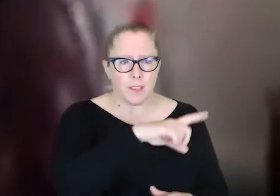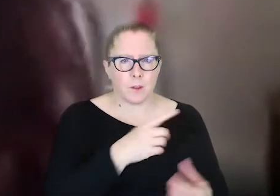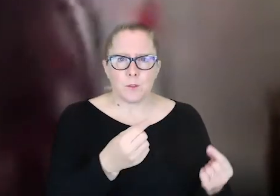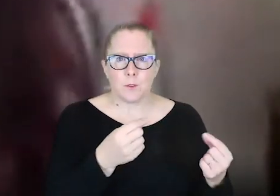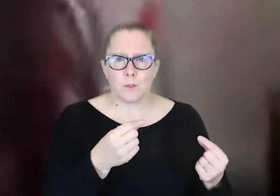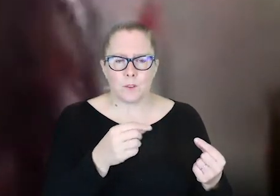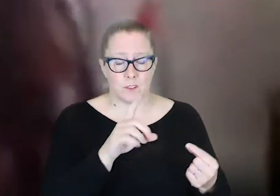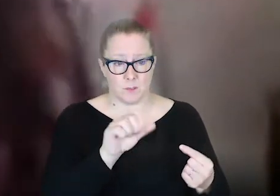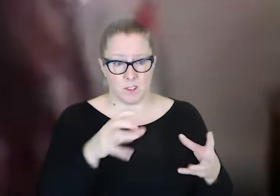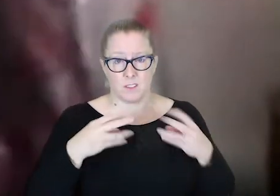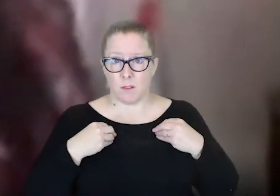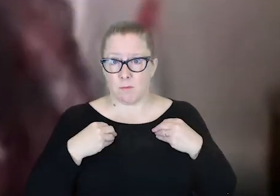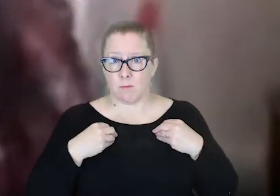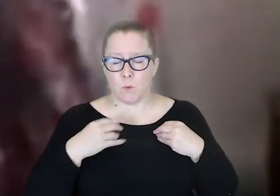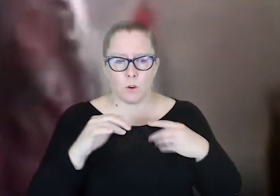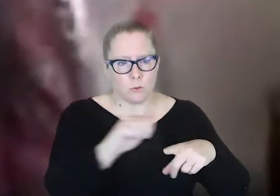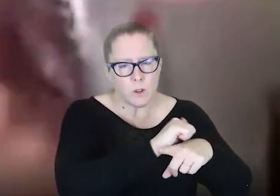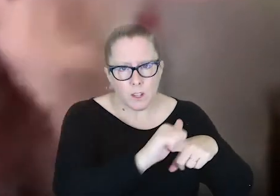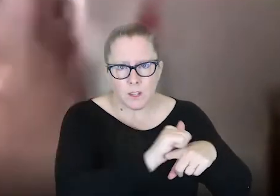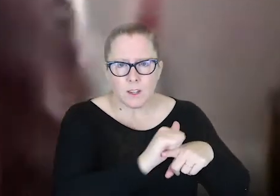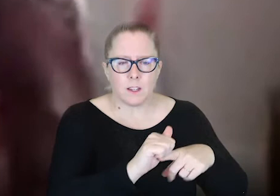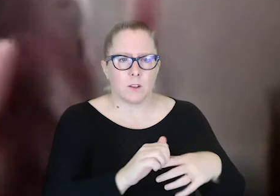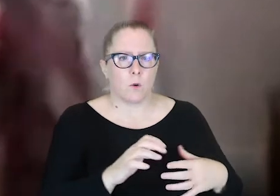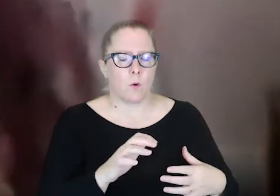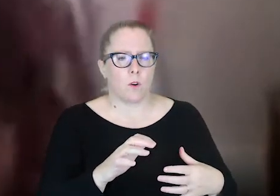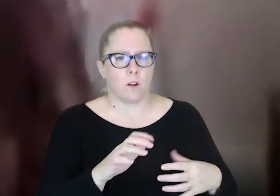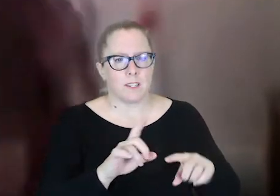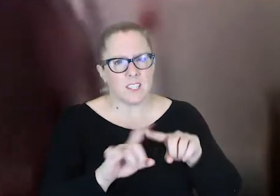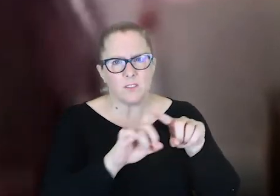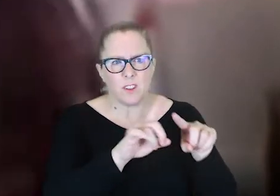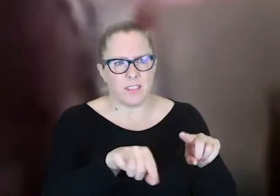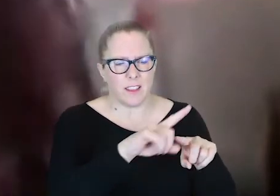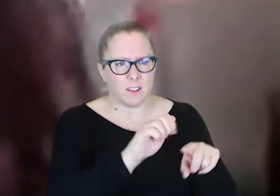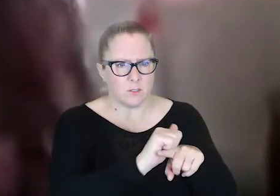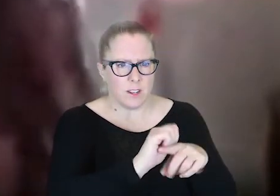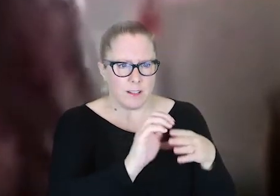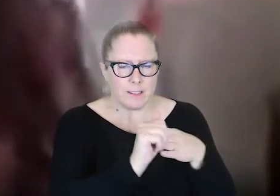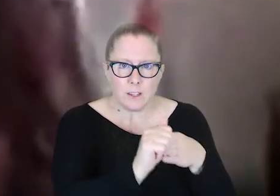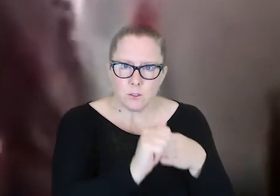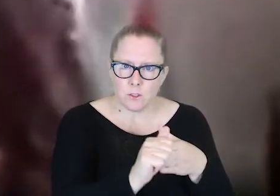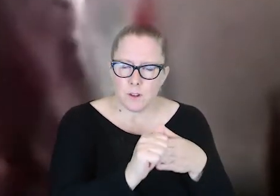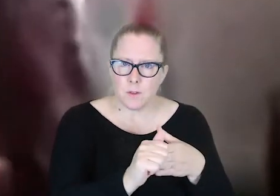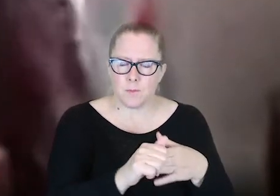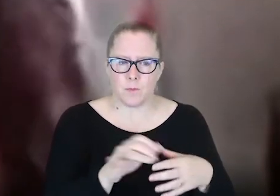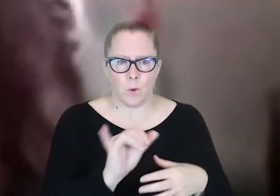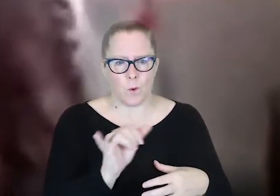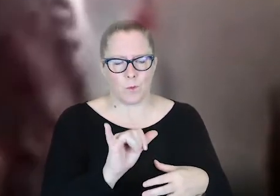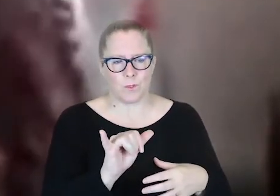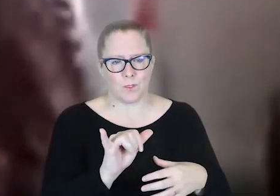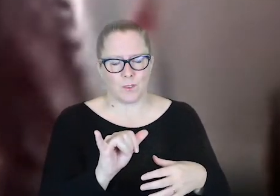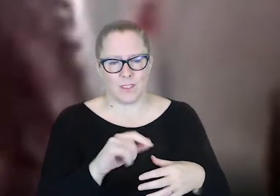positive change in the lives of women with disability when they realized and accepted their disability. They got trainings